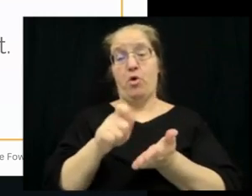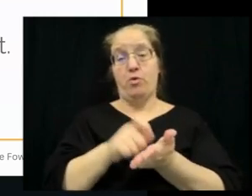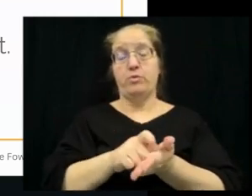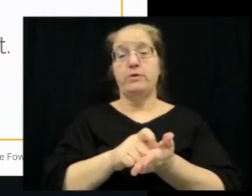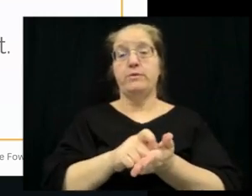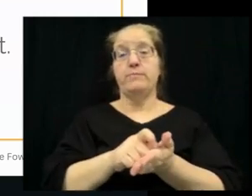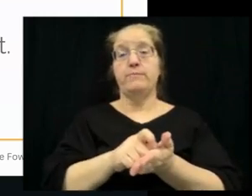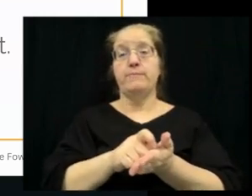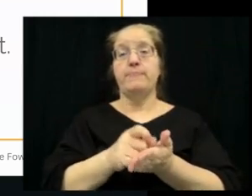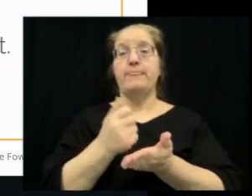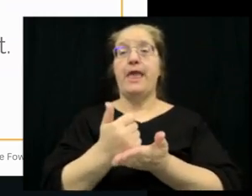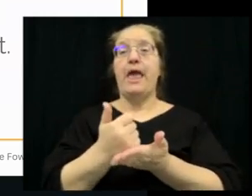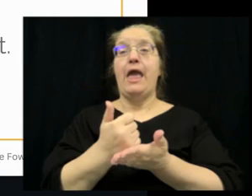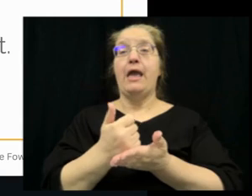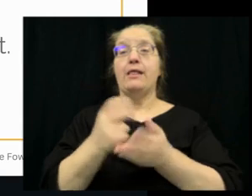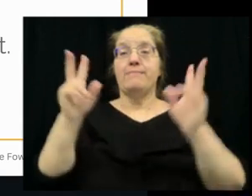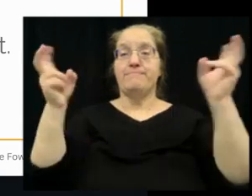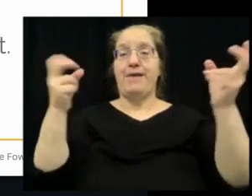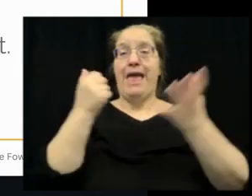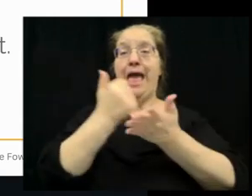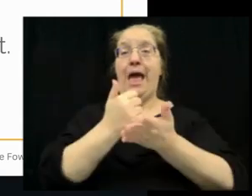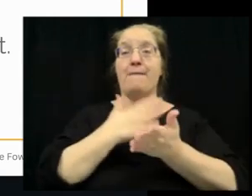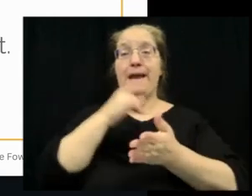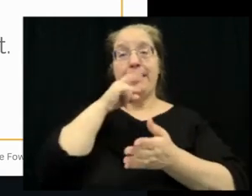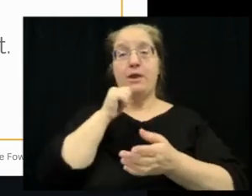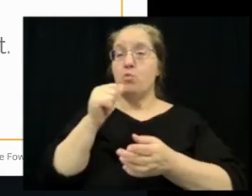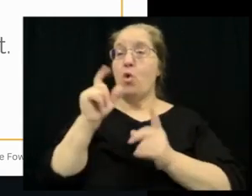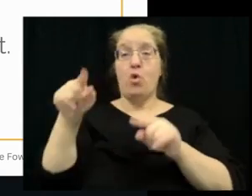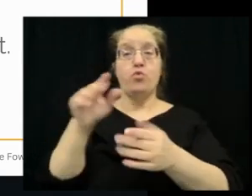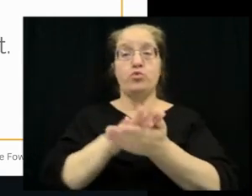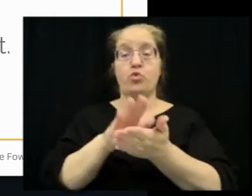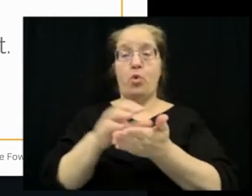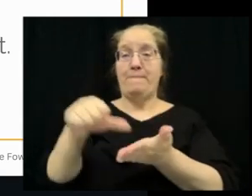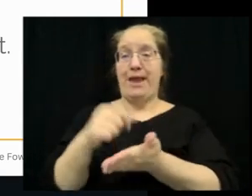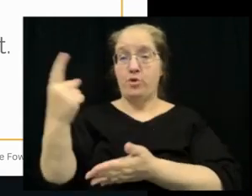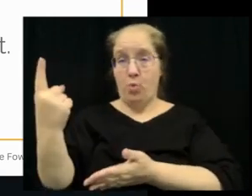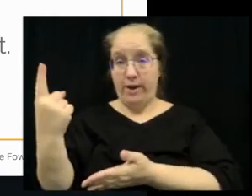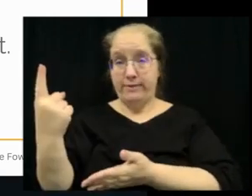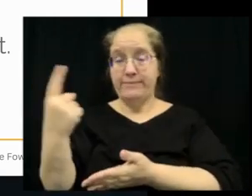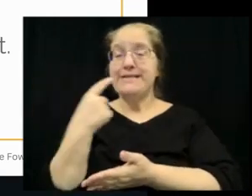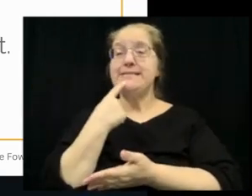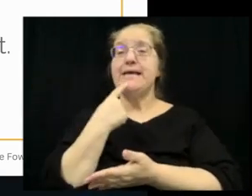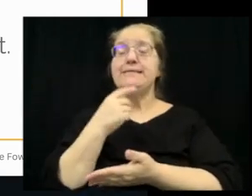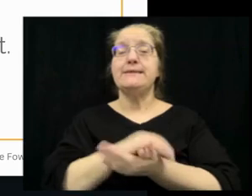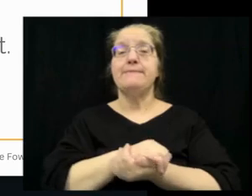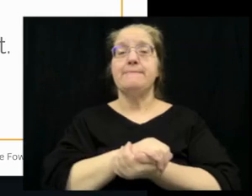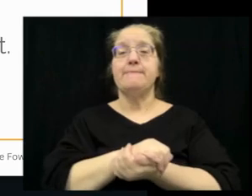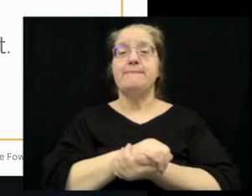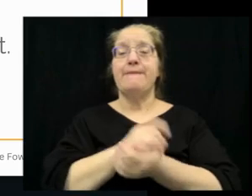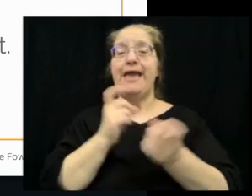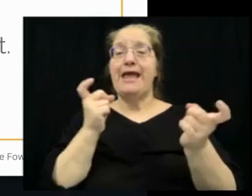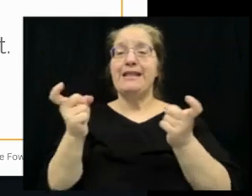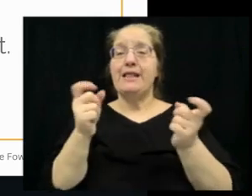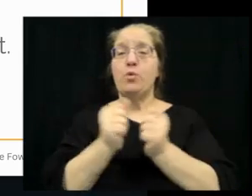called Help, My Kid Won't Go to School. It is on page 1. It goes like this. Dealing with